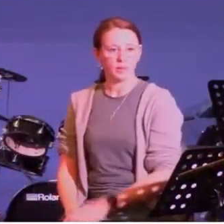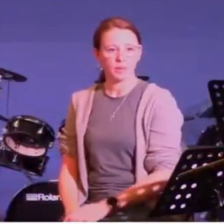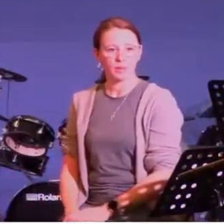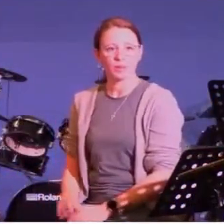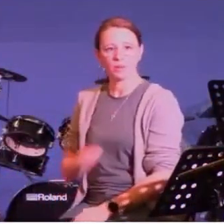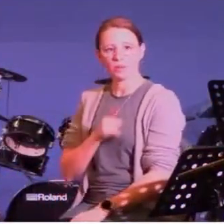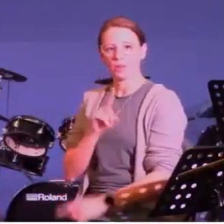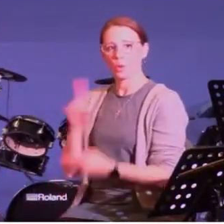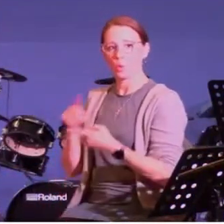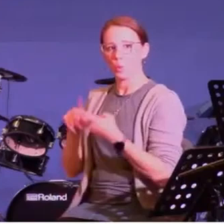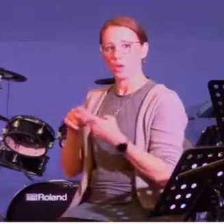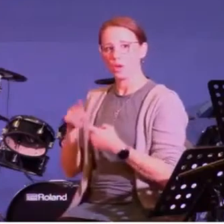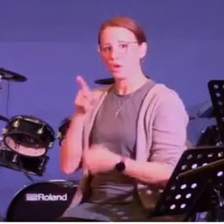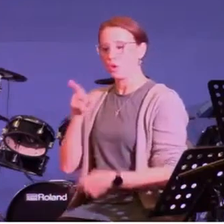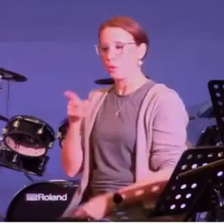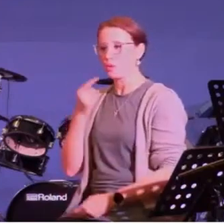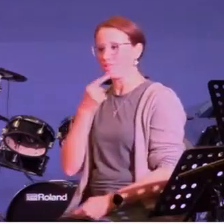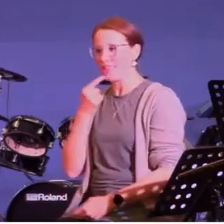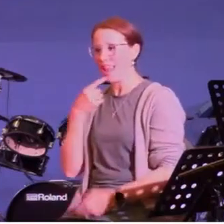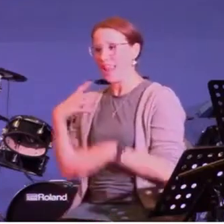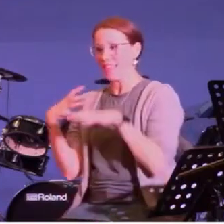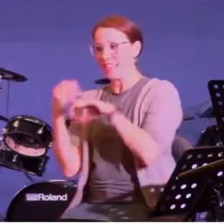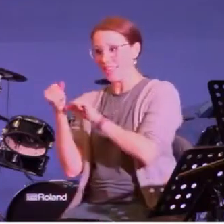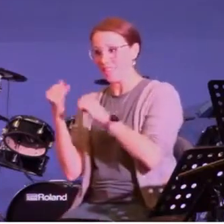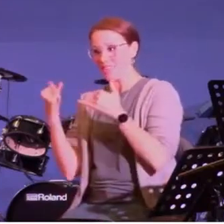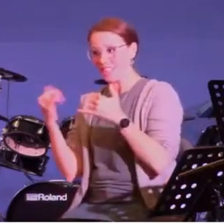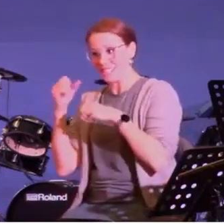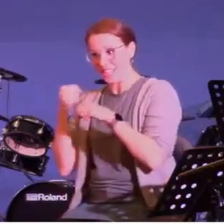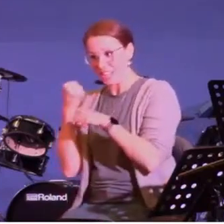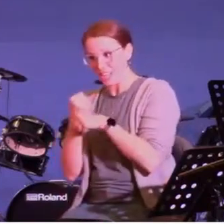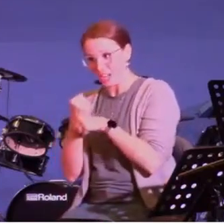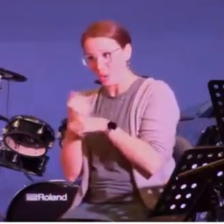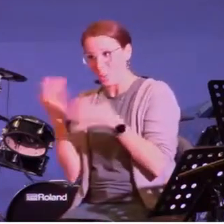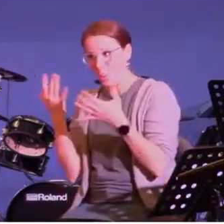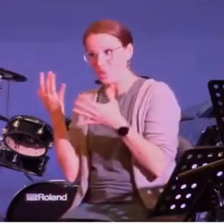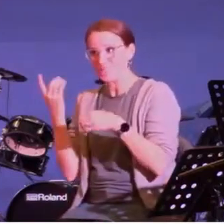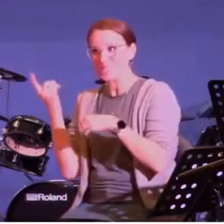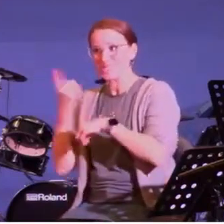When you say leave this year, do you have an estimated projection date?